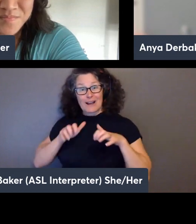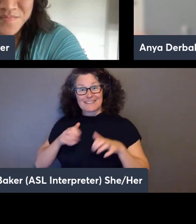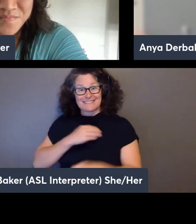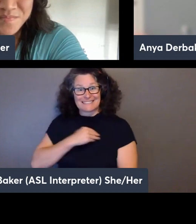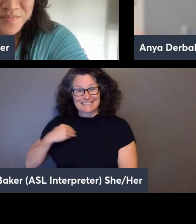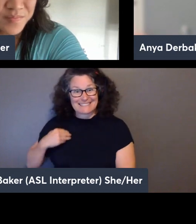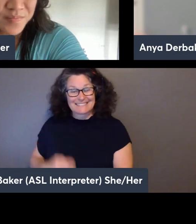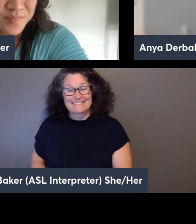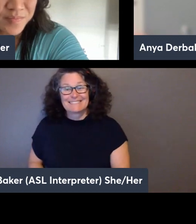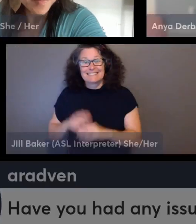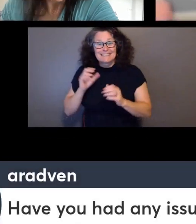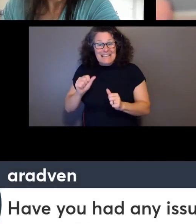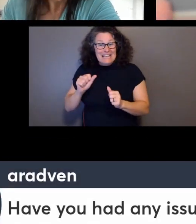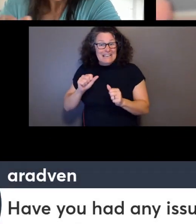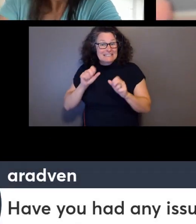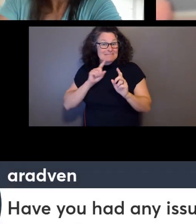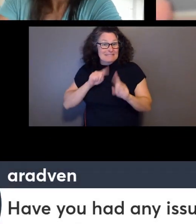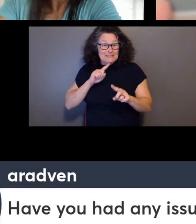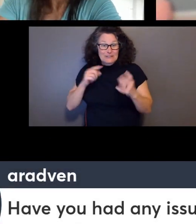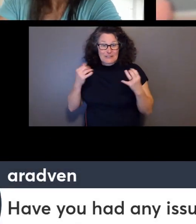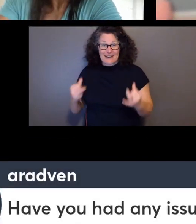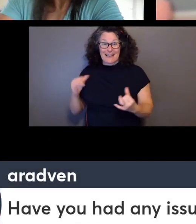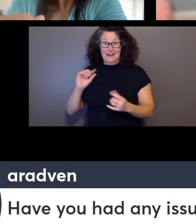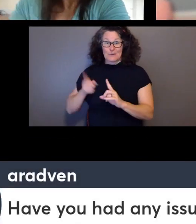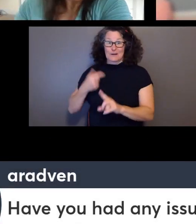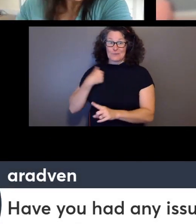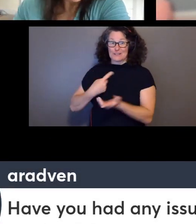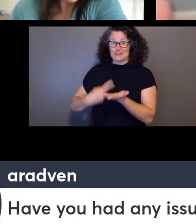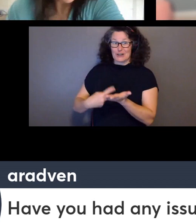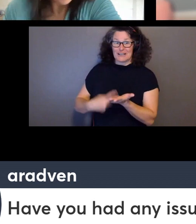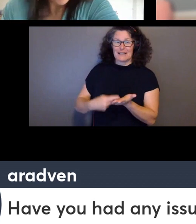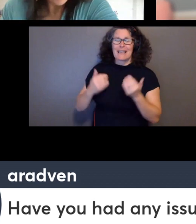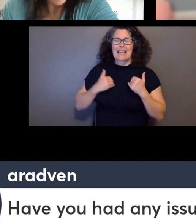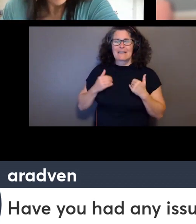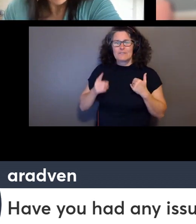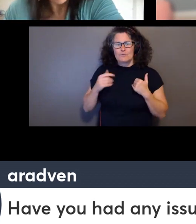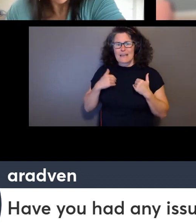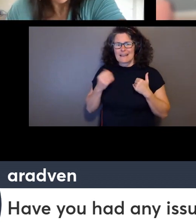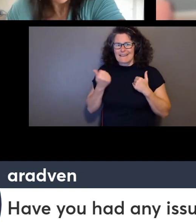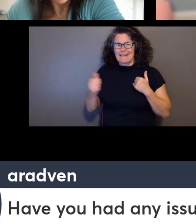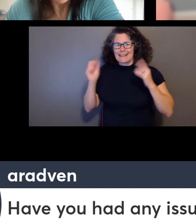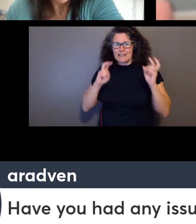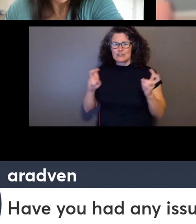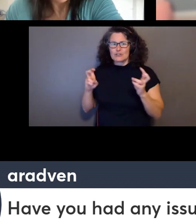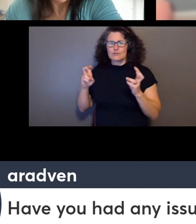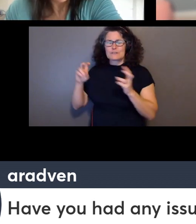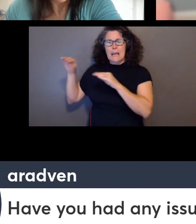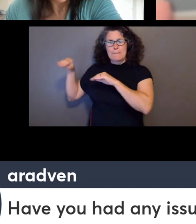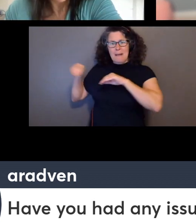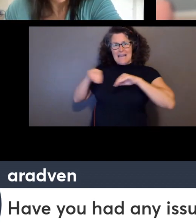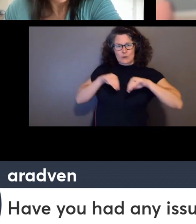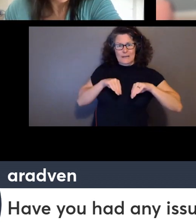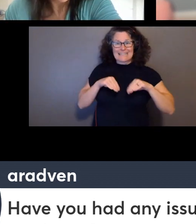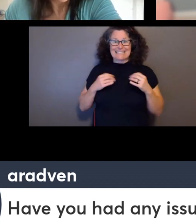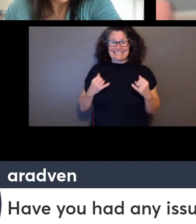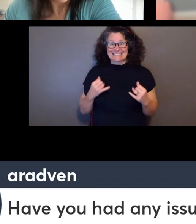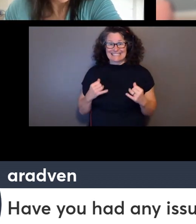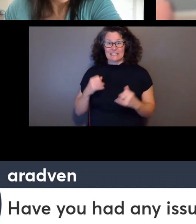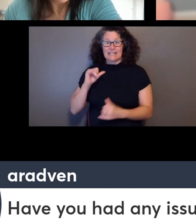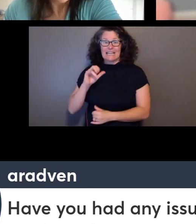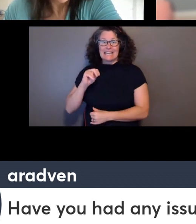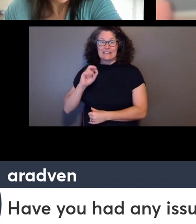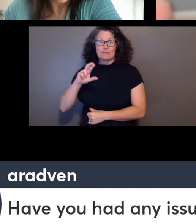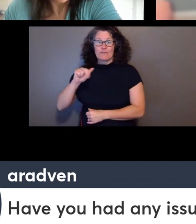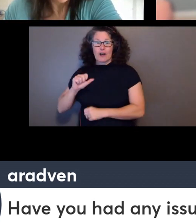So maybe we can address that as we are talking. Have you had any issues migrating existing infrastructure to StackSets? Maybe we